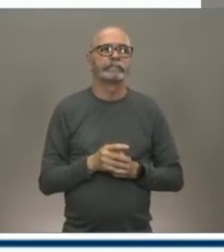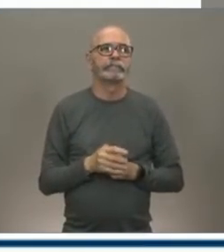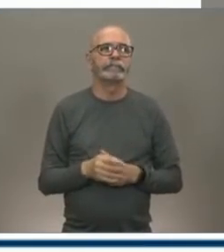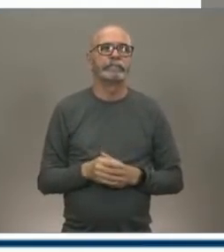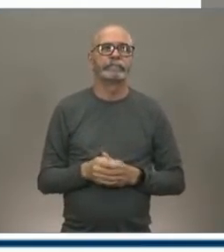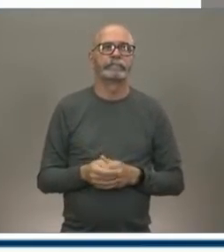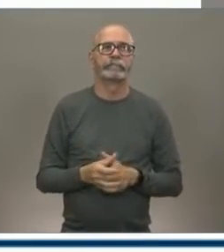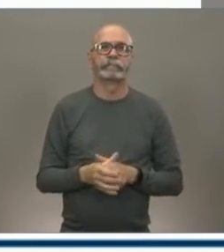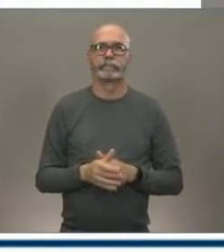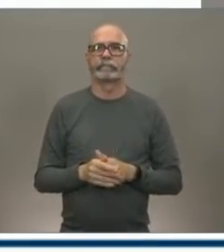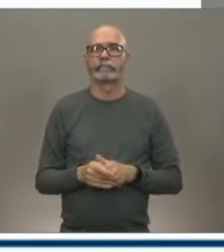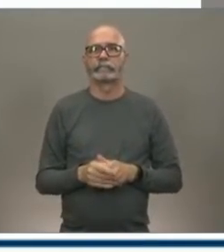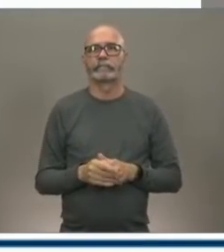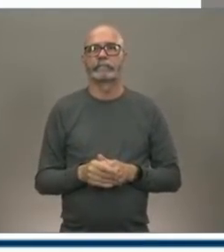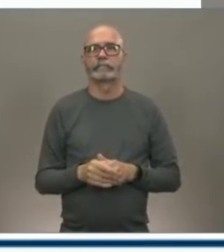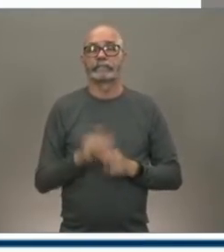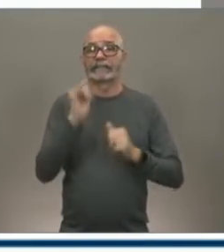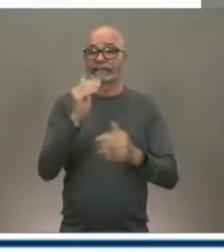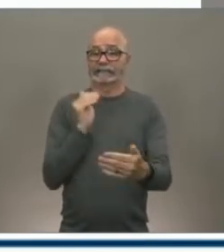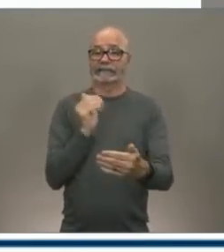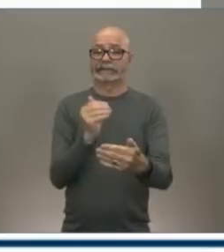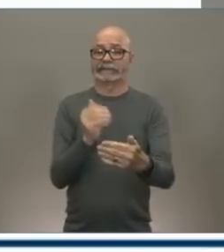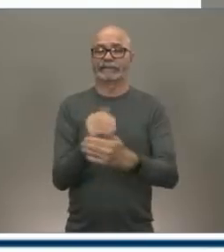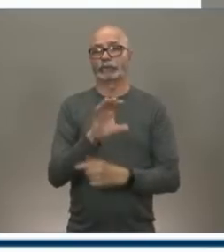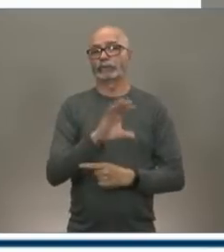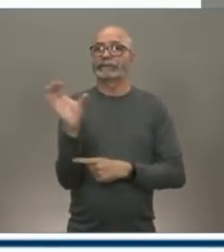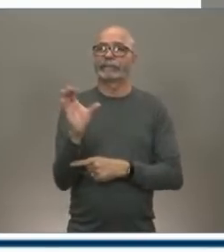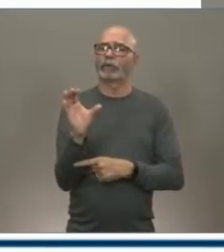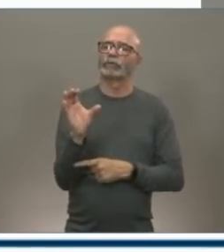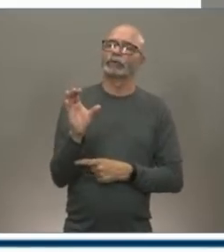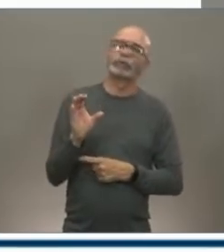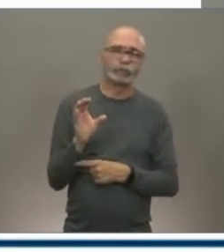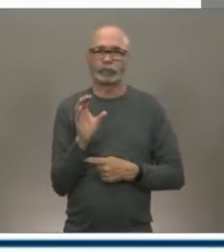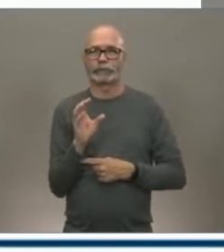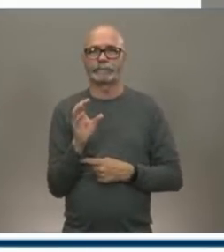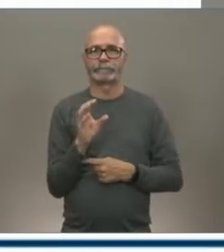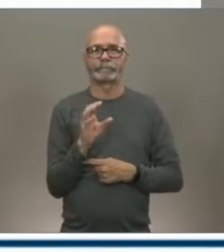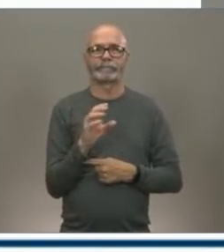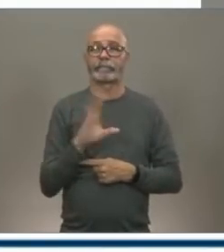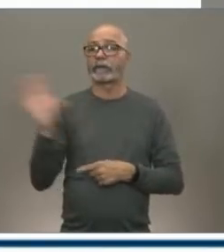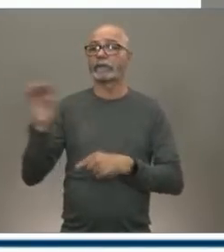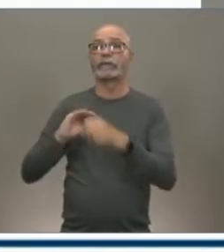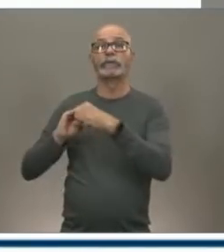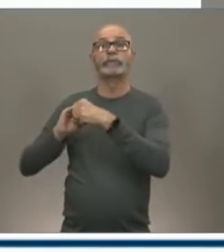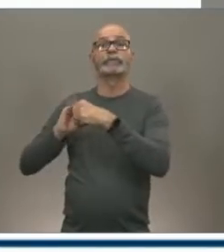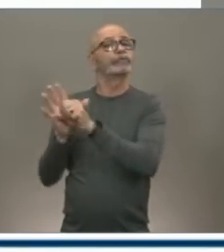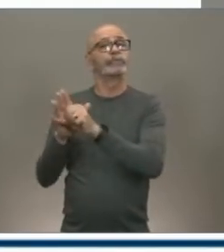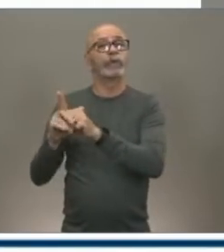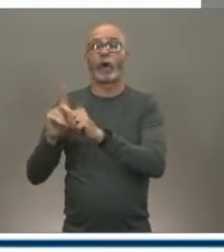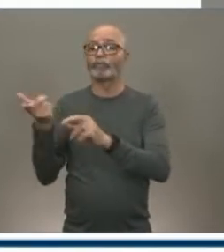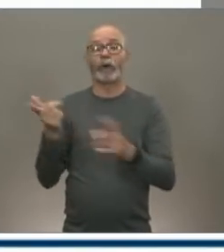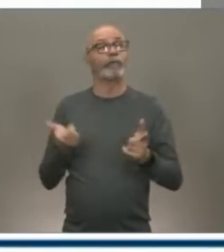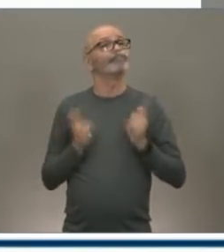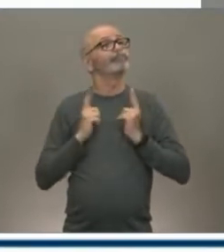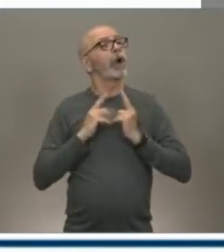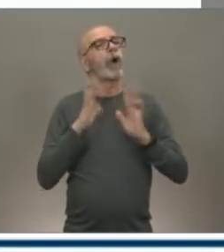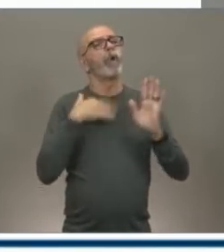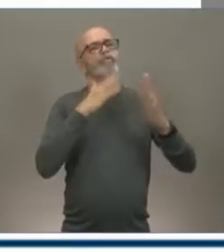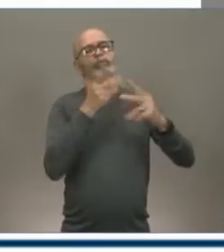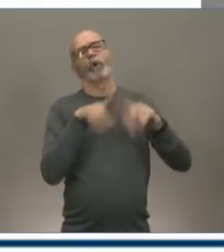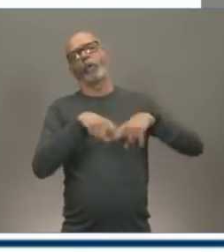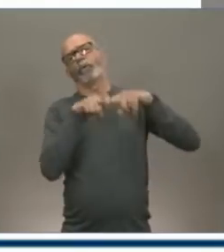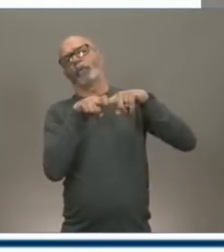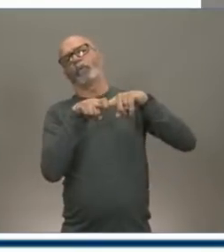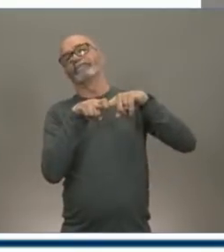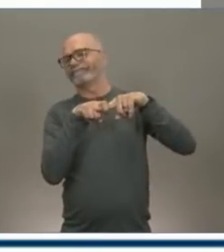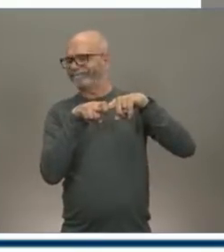the upcoming holiday season. Unfortunately, COVID isn't going to take a break for the holidays, and neither can we. If you're going to